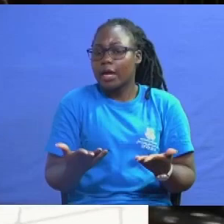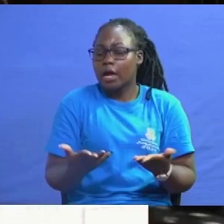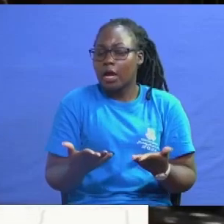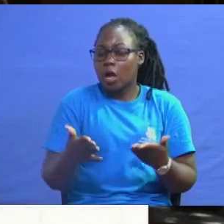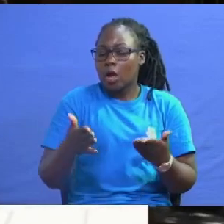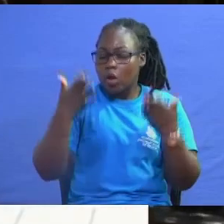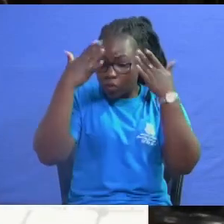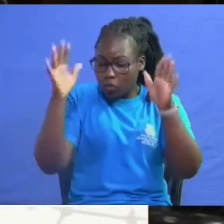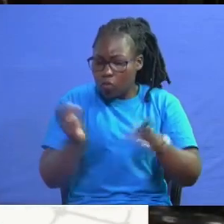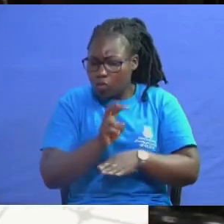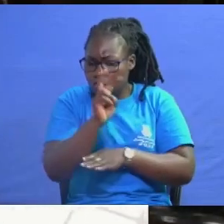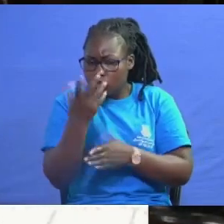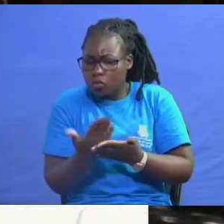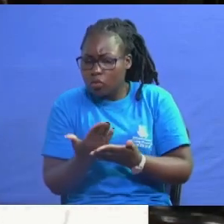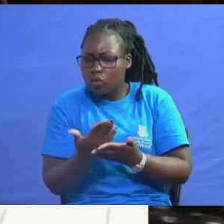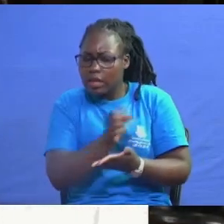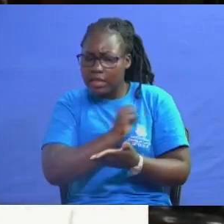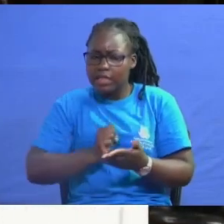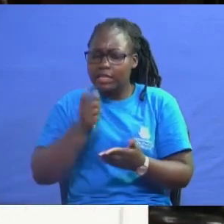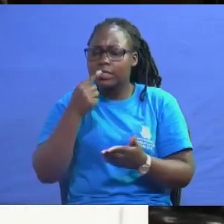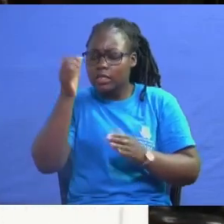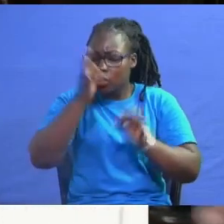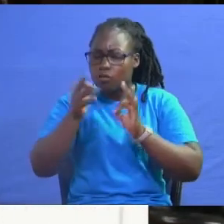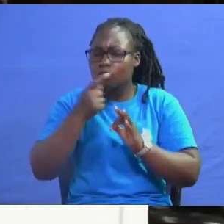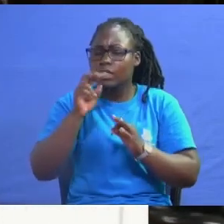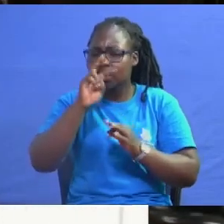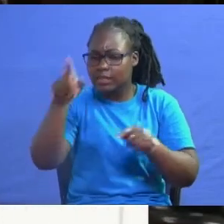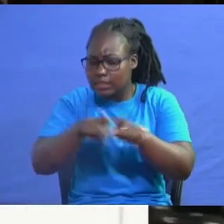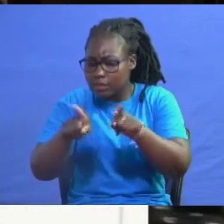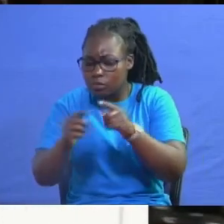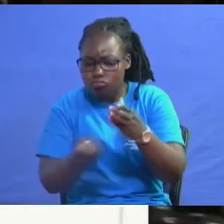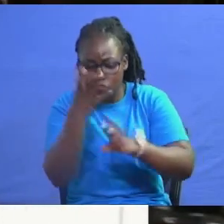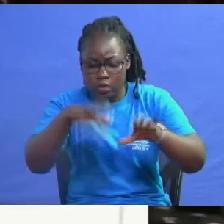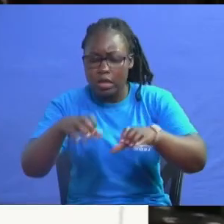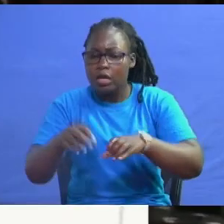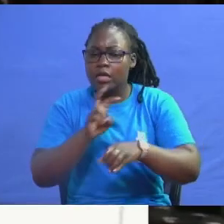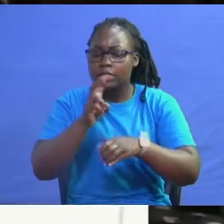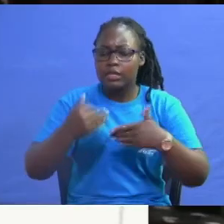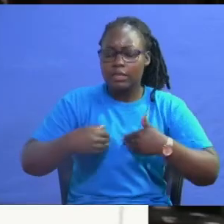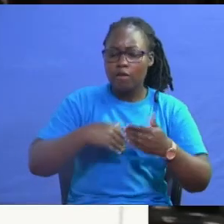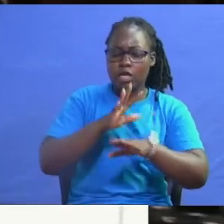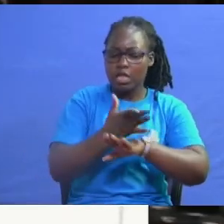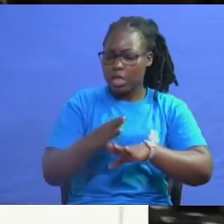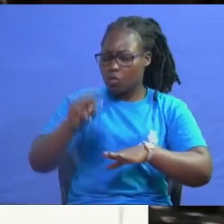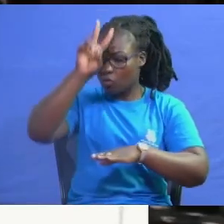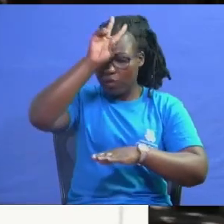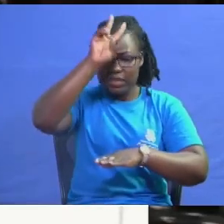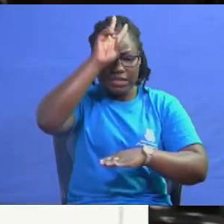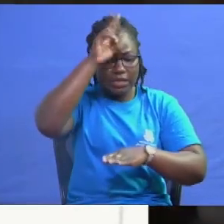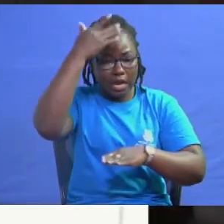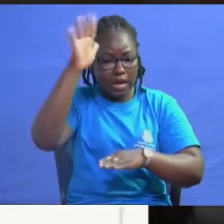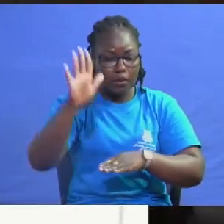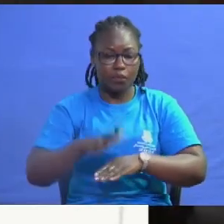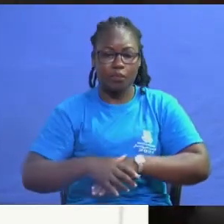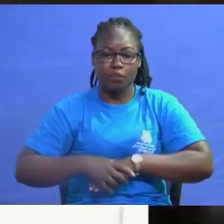tuangalia wapi. Senator alituambia tukimwona tunaona fertilizer, sasa sisi tunaona fertilizer yenye iko na mavi ya mbuzi, nashindwa kama senator wetu anakaa namna